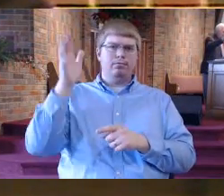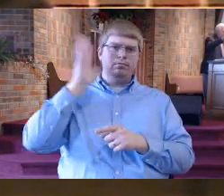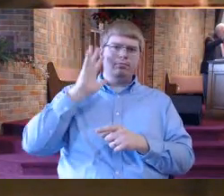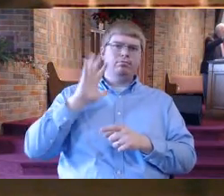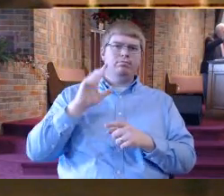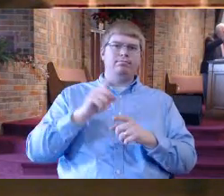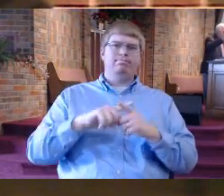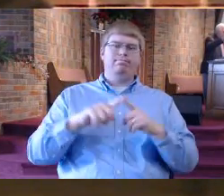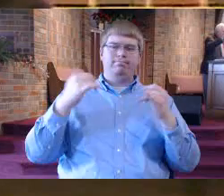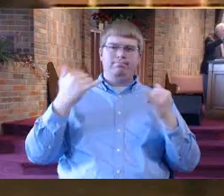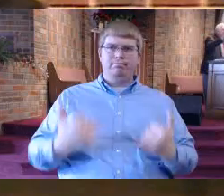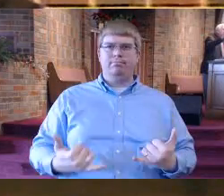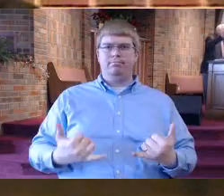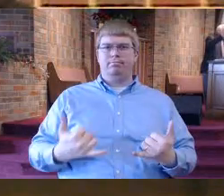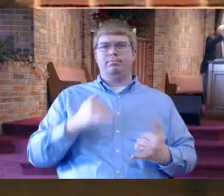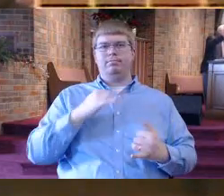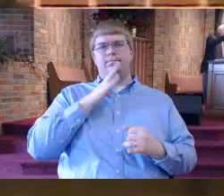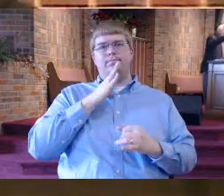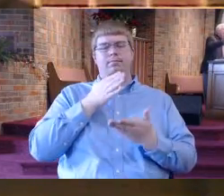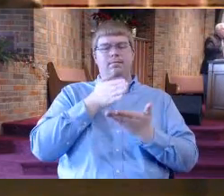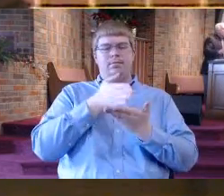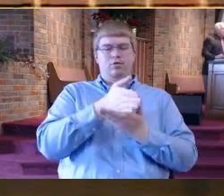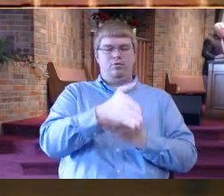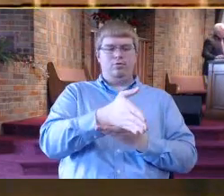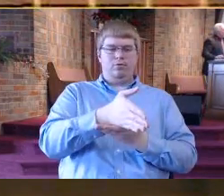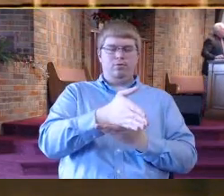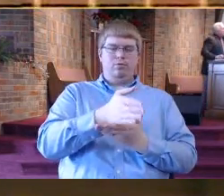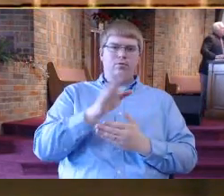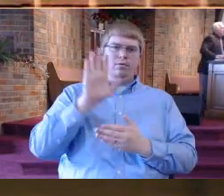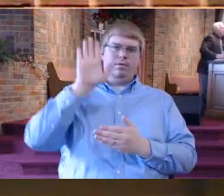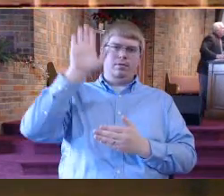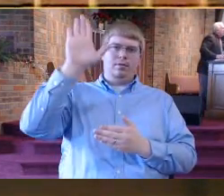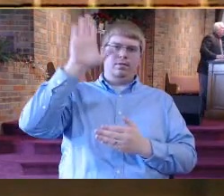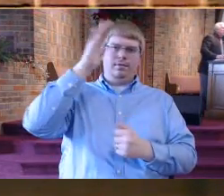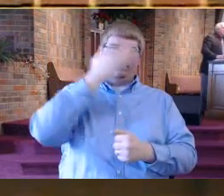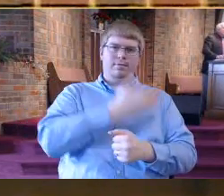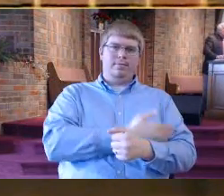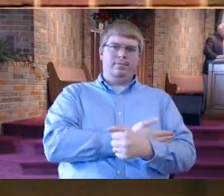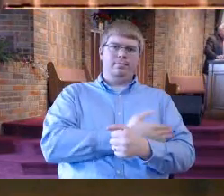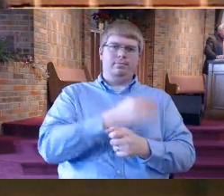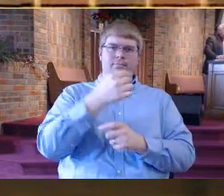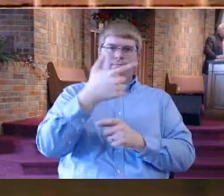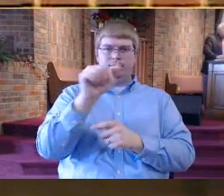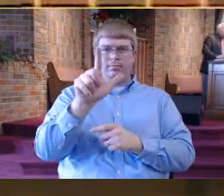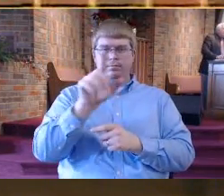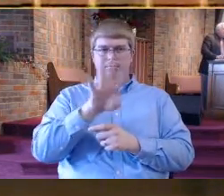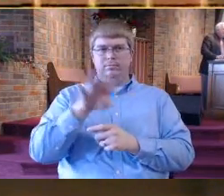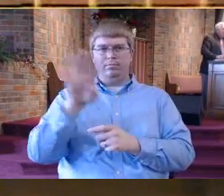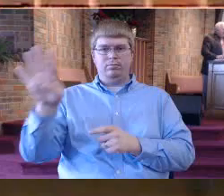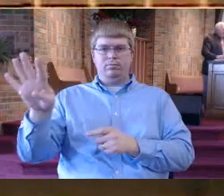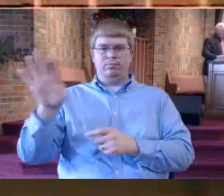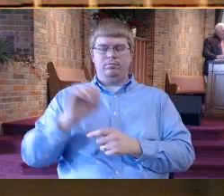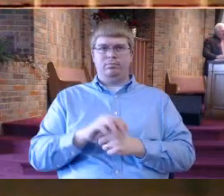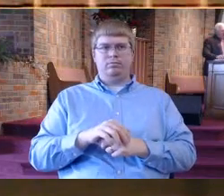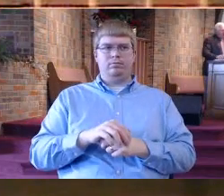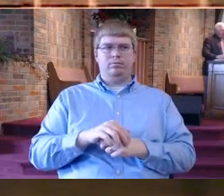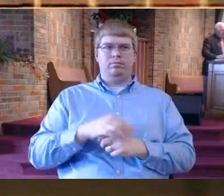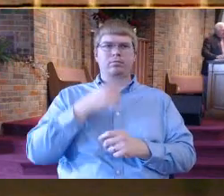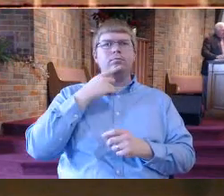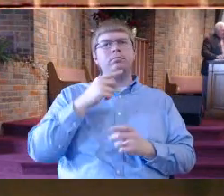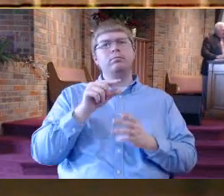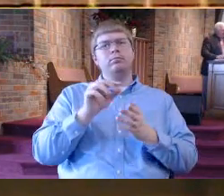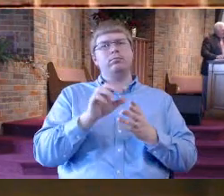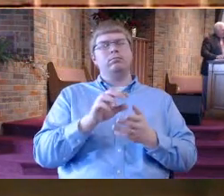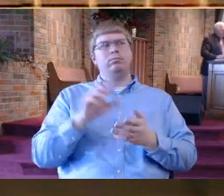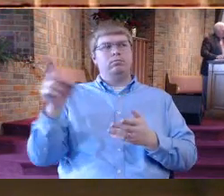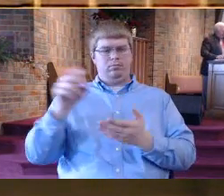us through his son. Galatians chapter 4, verse 4. The writer of the